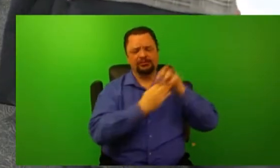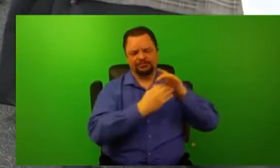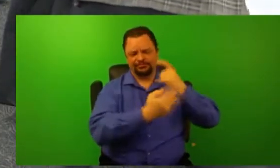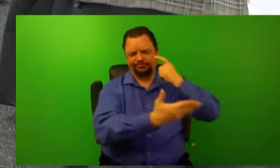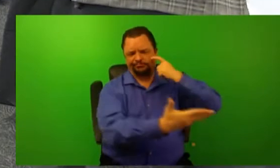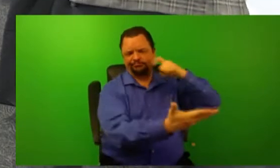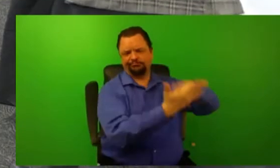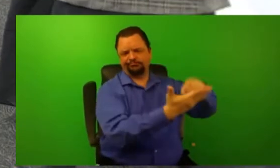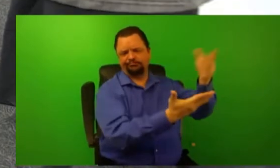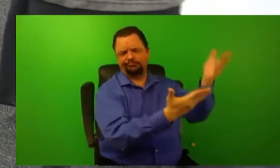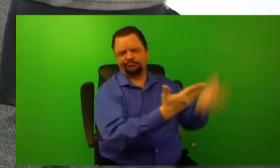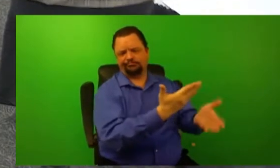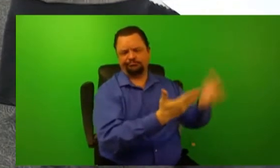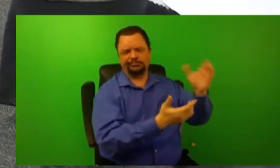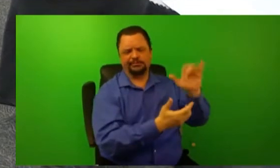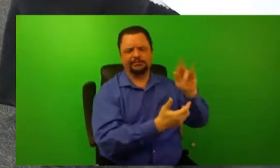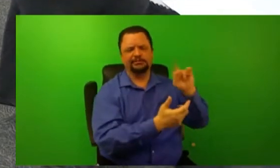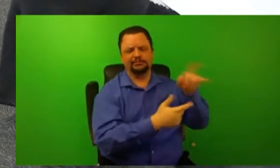Outstanding. Thank you.